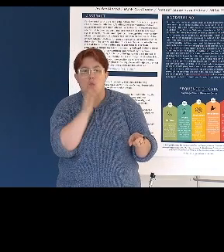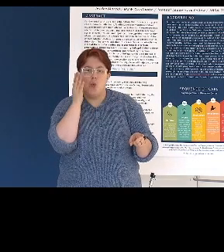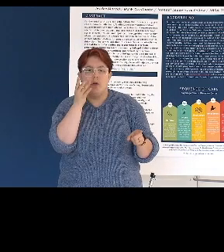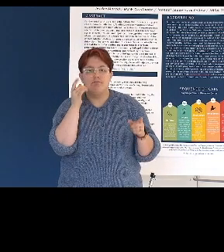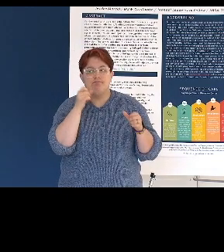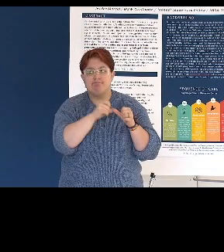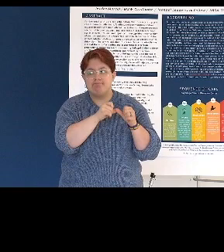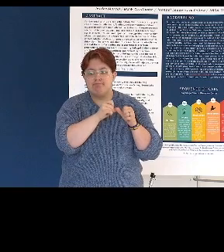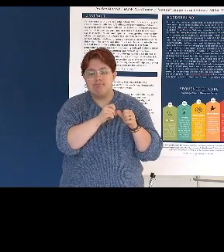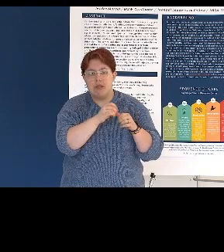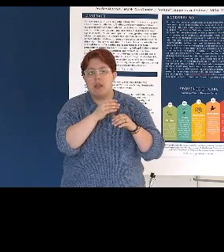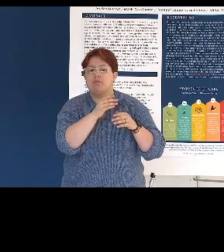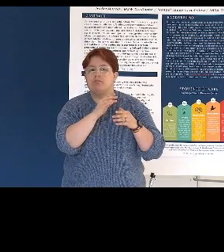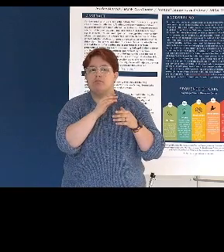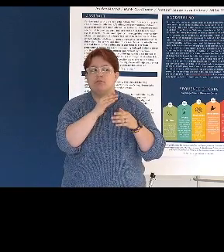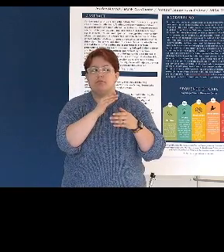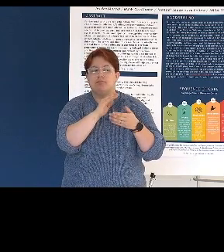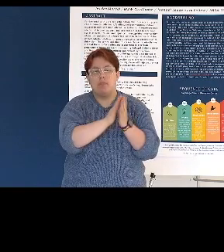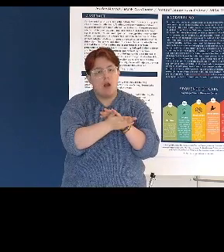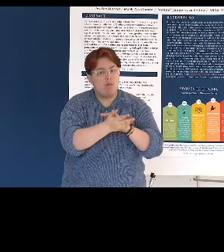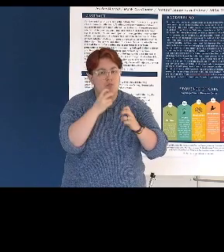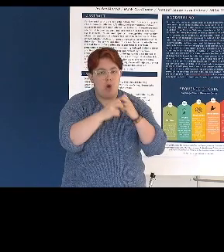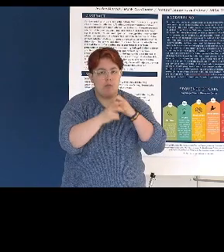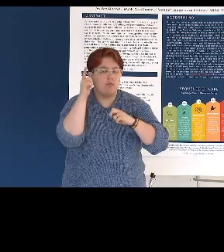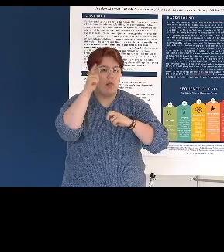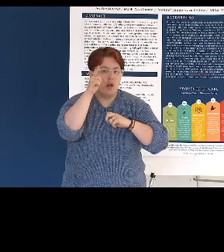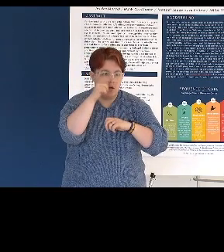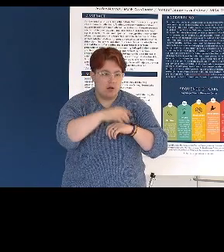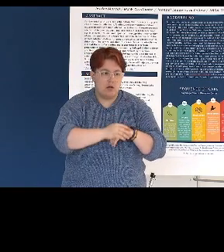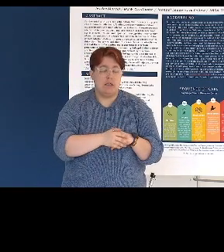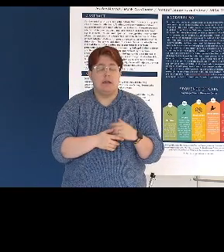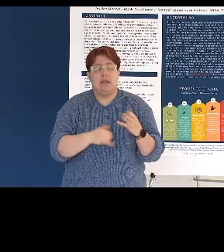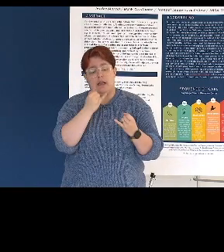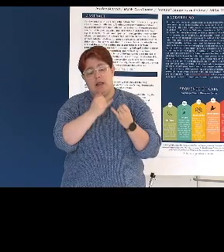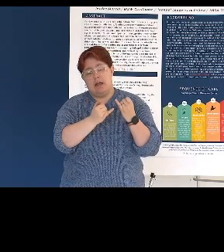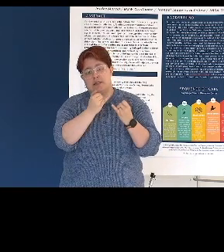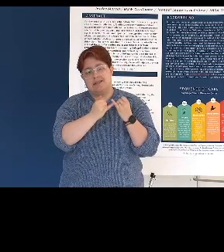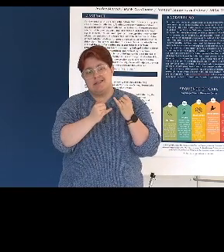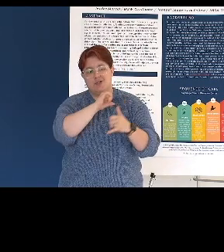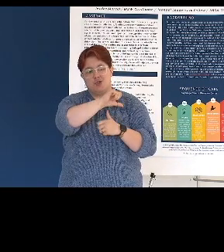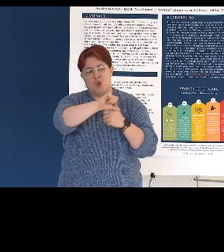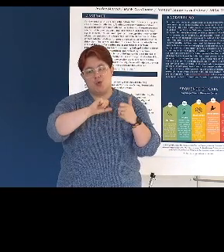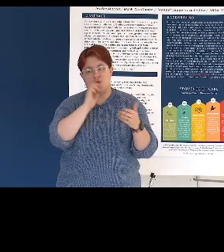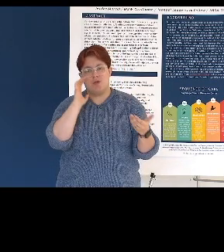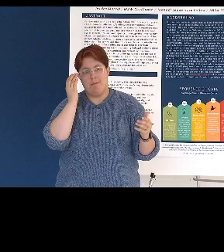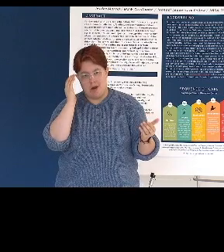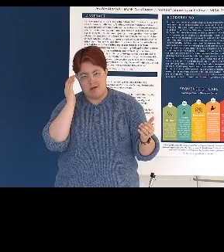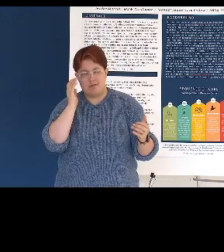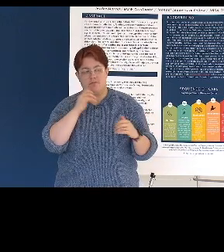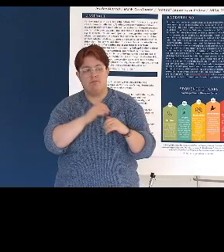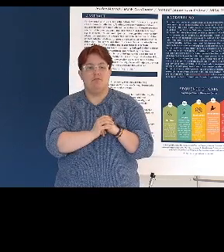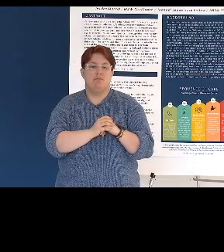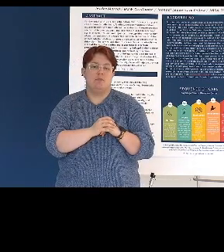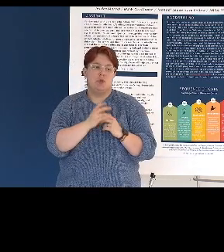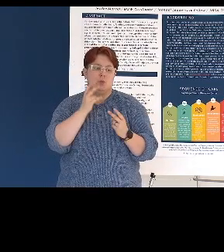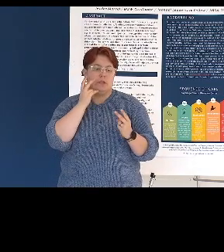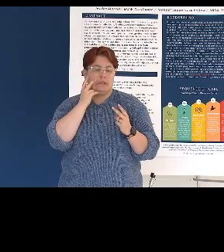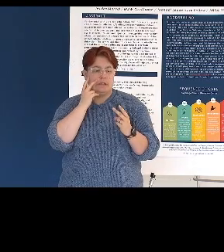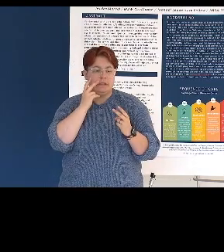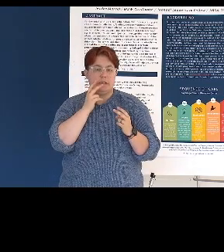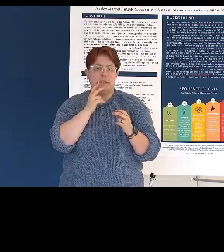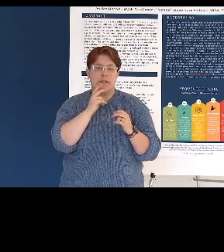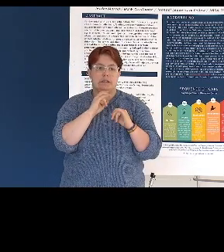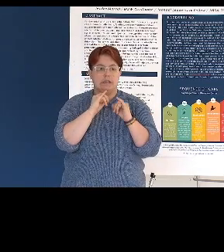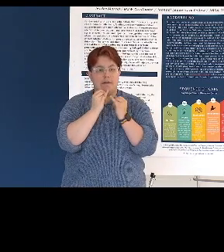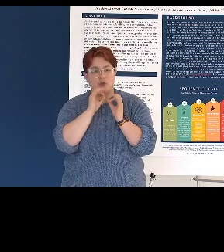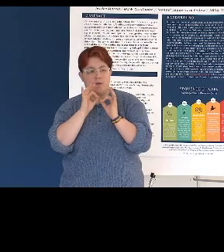life. And lastly, with social comparison, we see that individuals and families who are